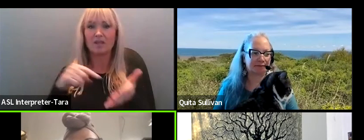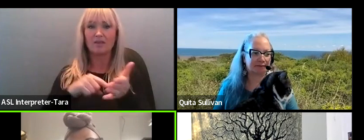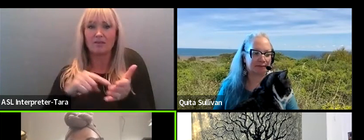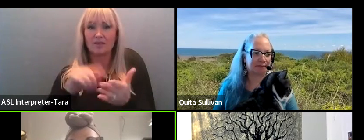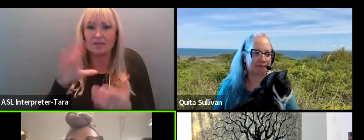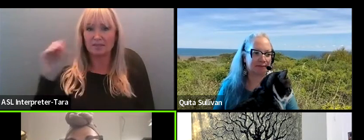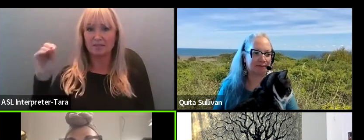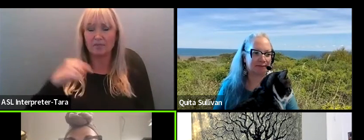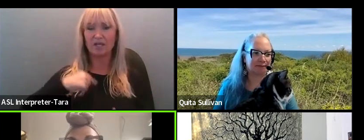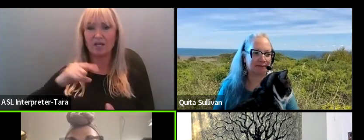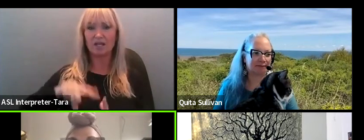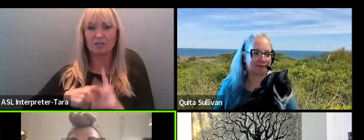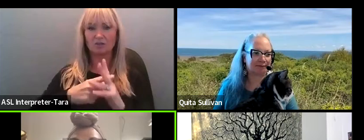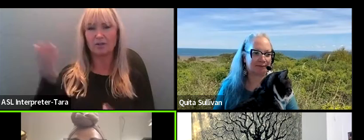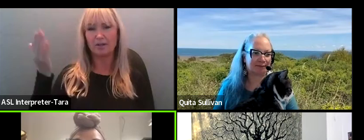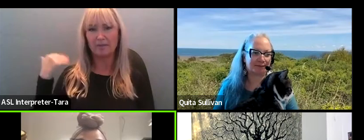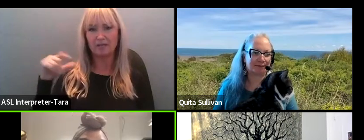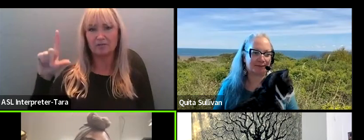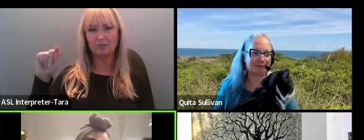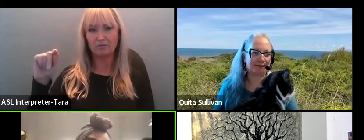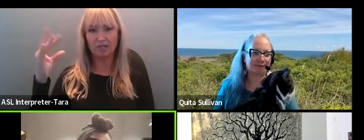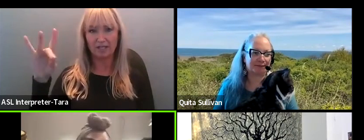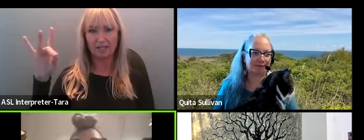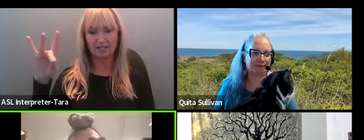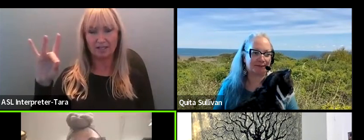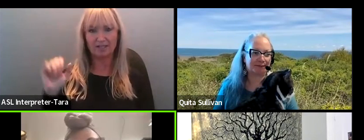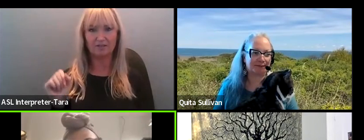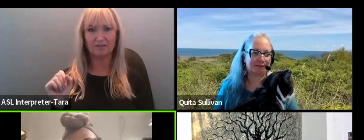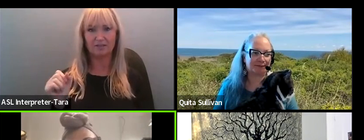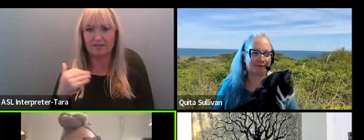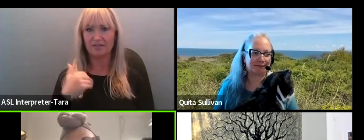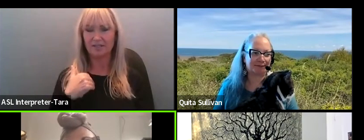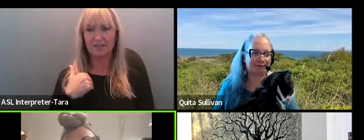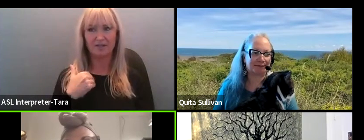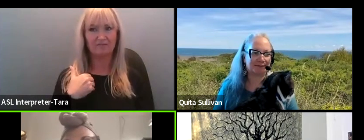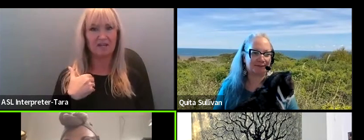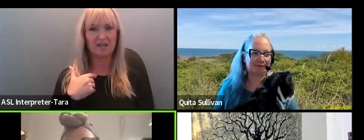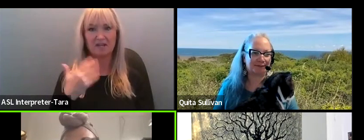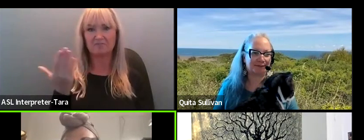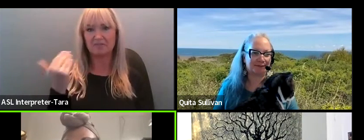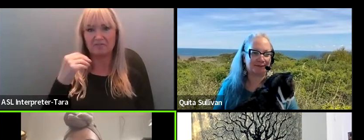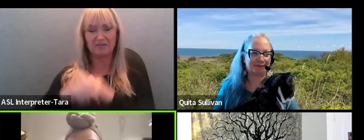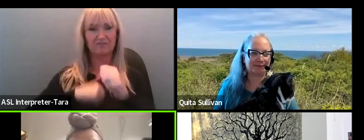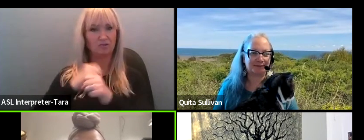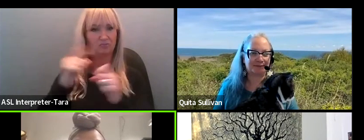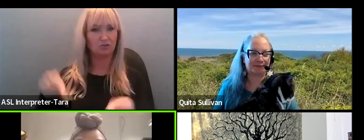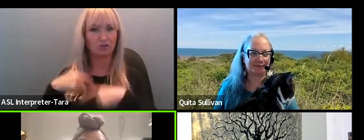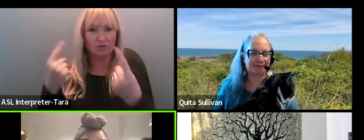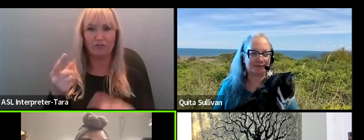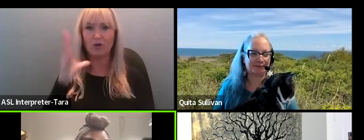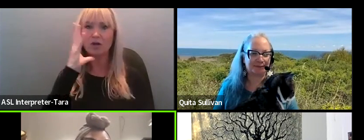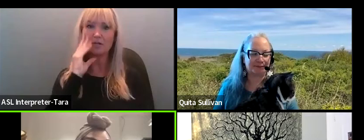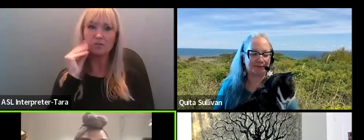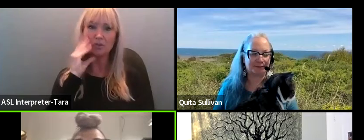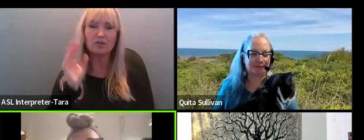in 2018, but I've had over 15 years of experience curating, producing cultural